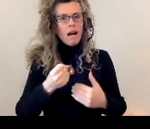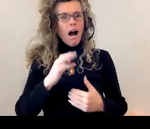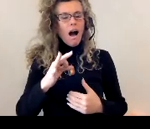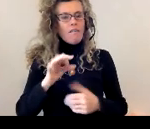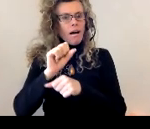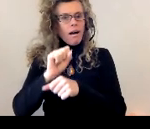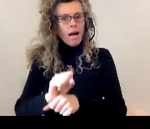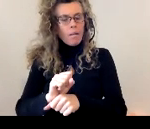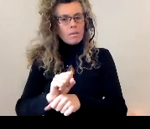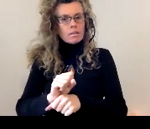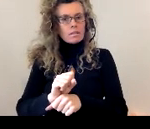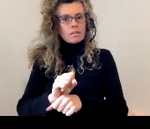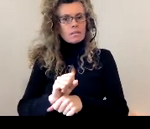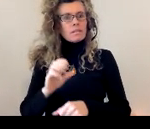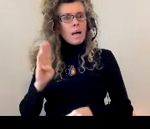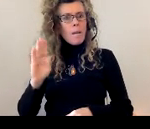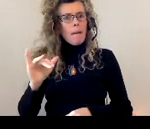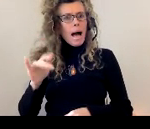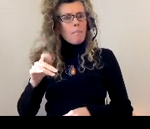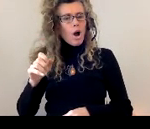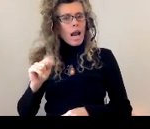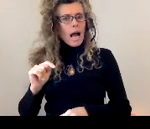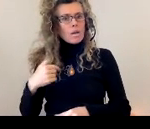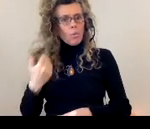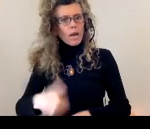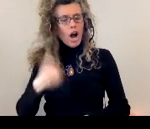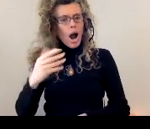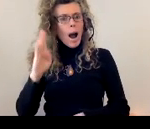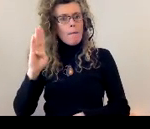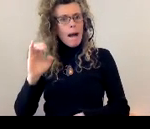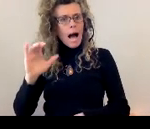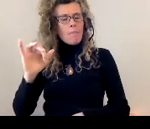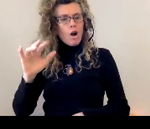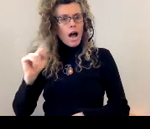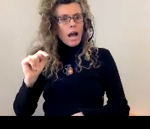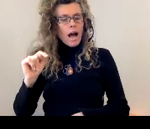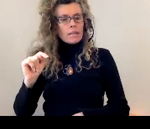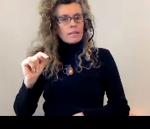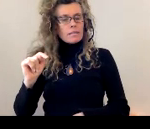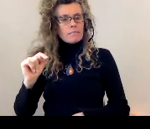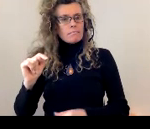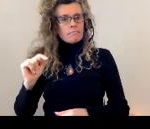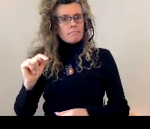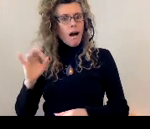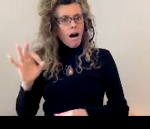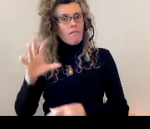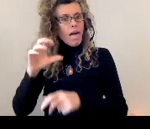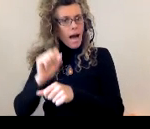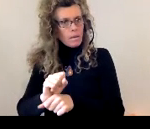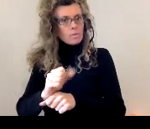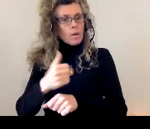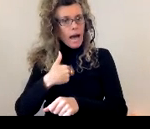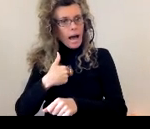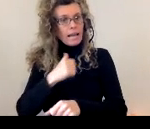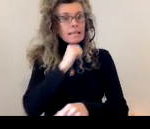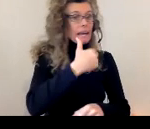of the habits and disciplines we did and sadly didn't have throughout the past year. And as we go into the new